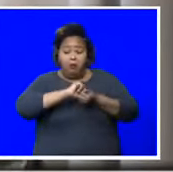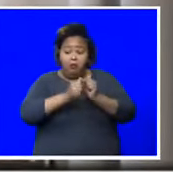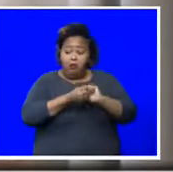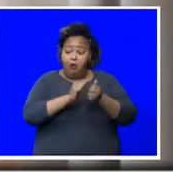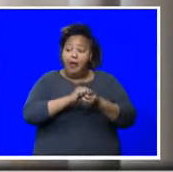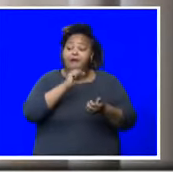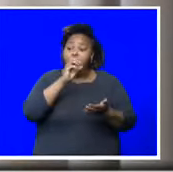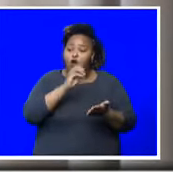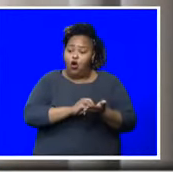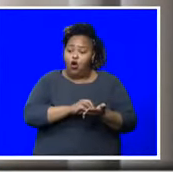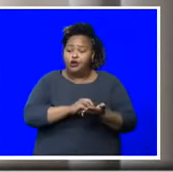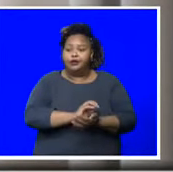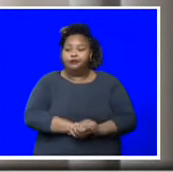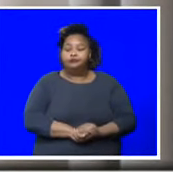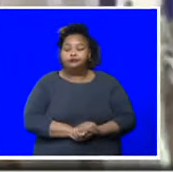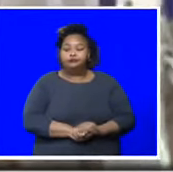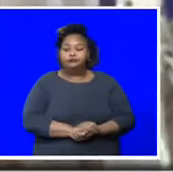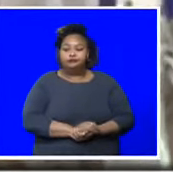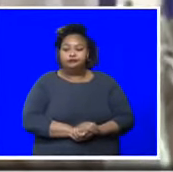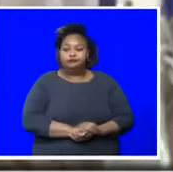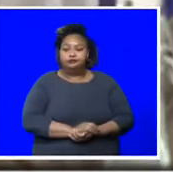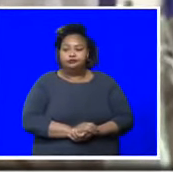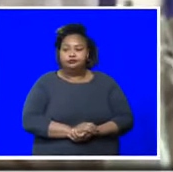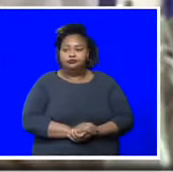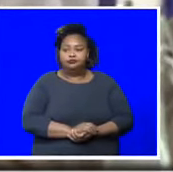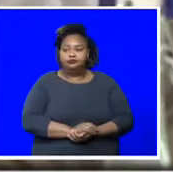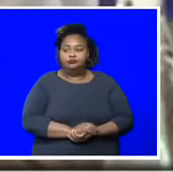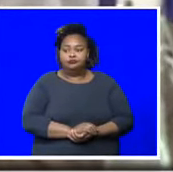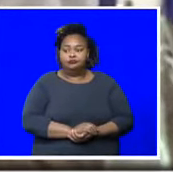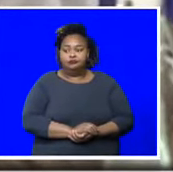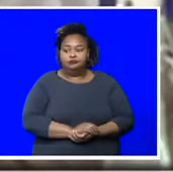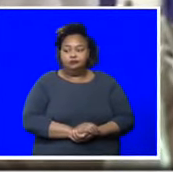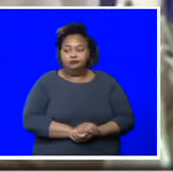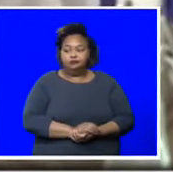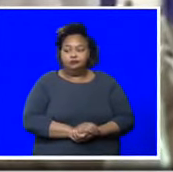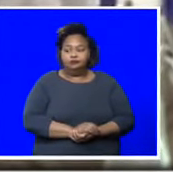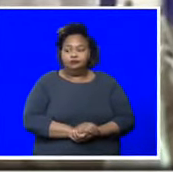in terms of our production, a disconnect in terms of what